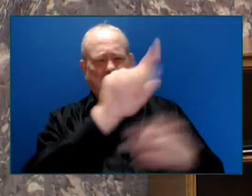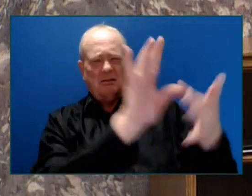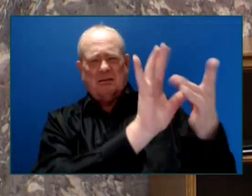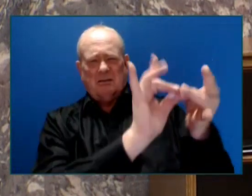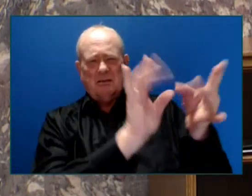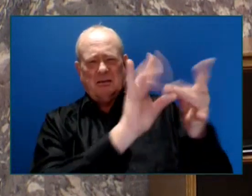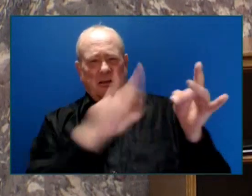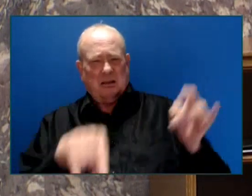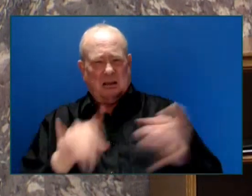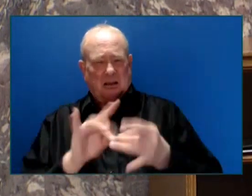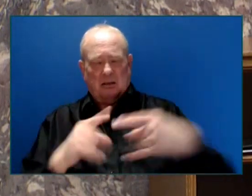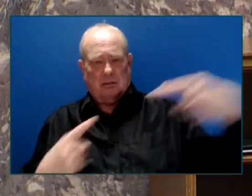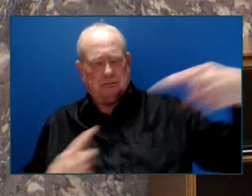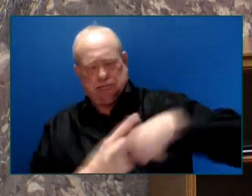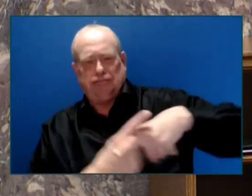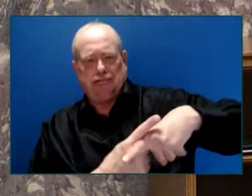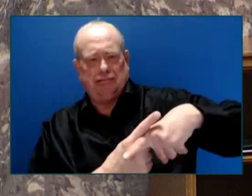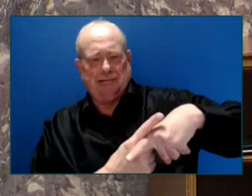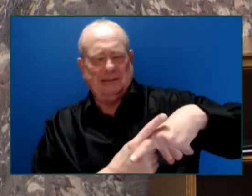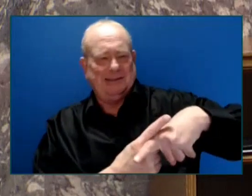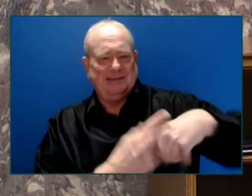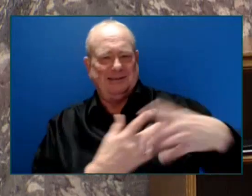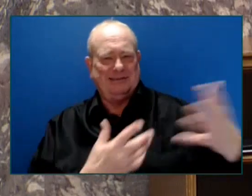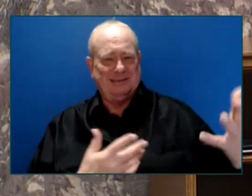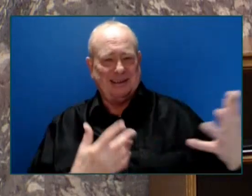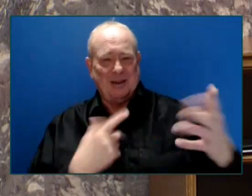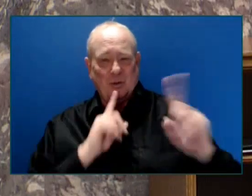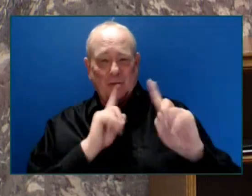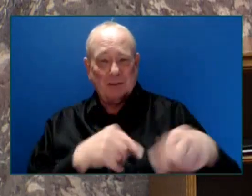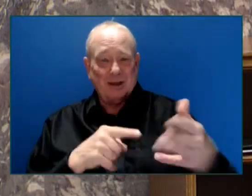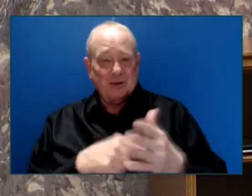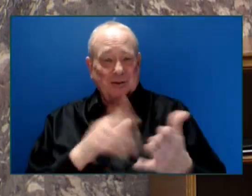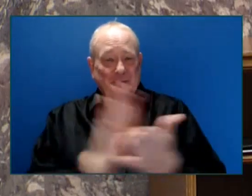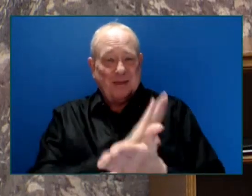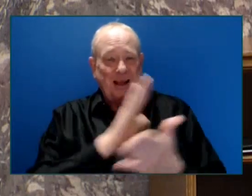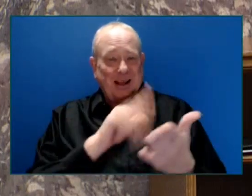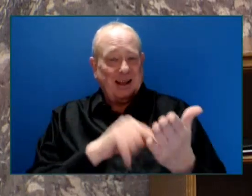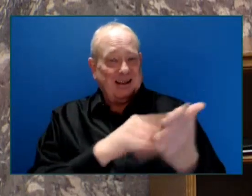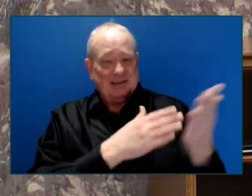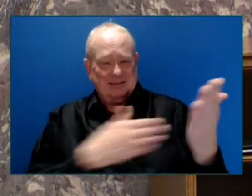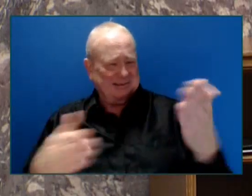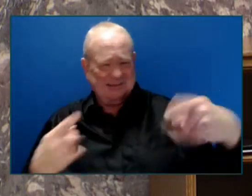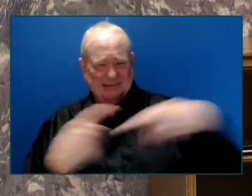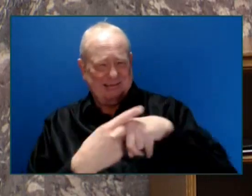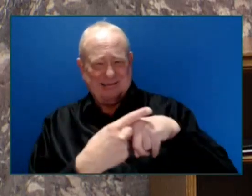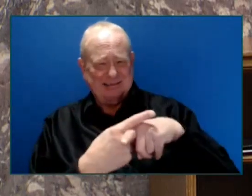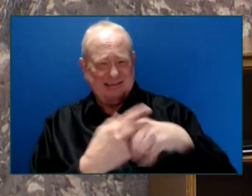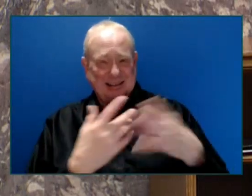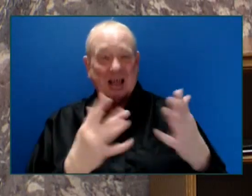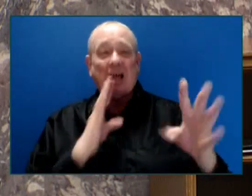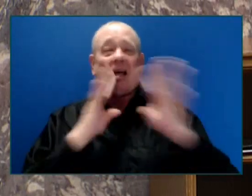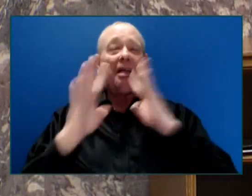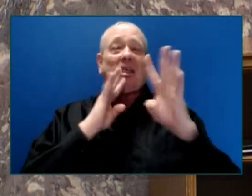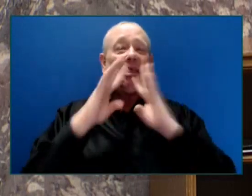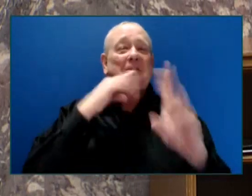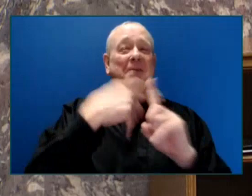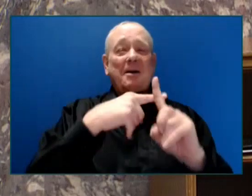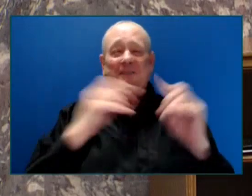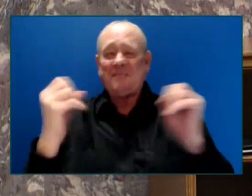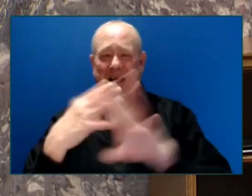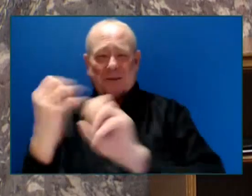also wonder about all these kids and families that the minister professes to be concerned about providing housing